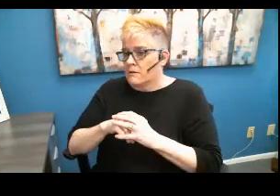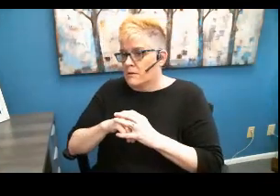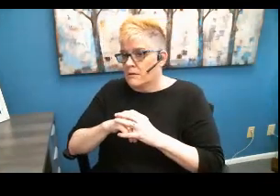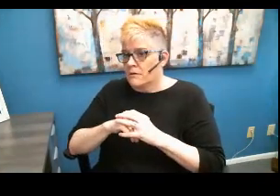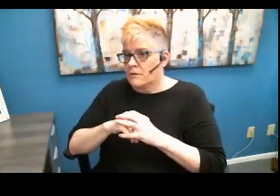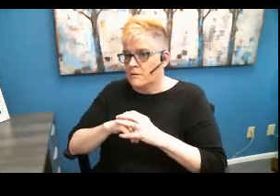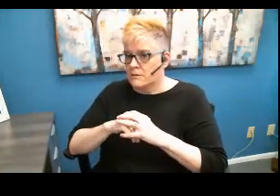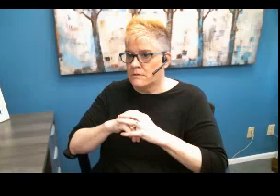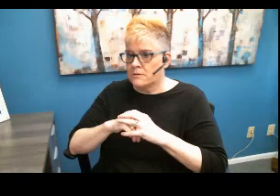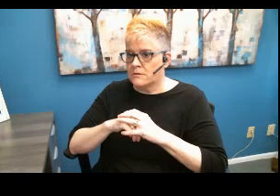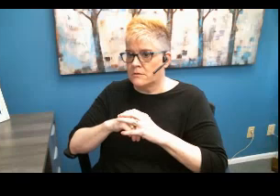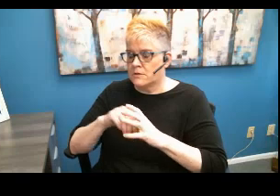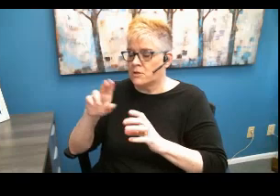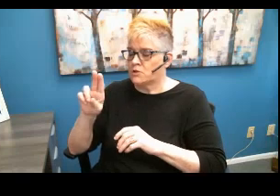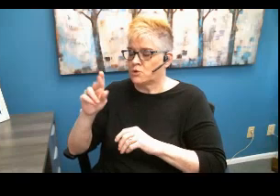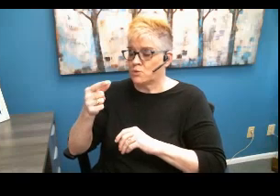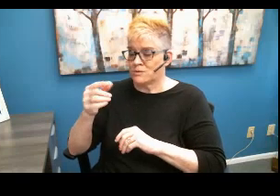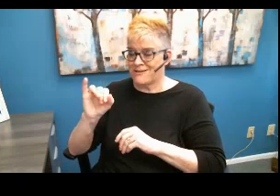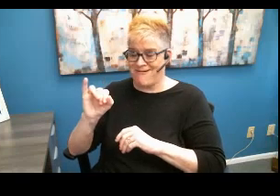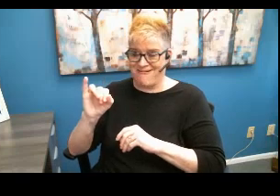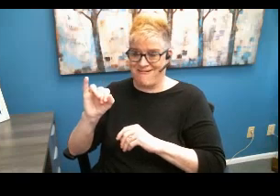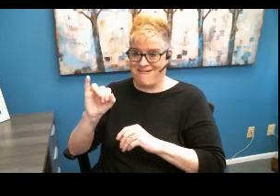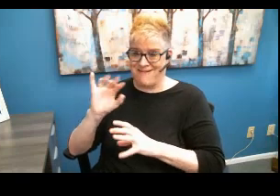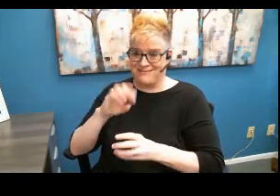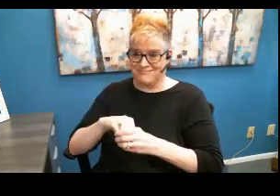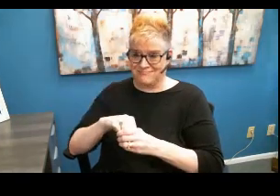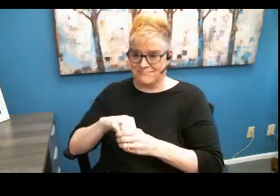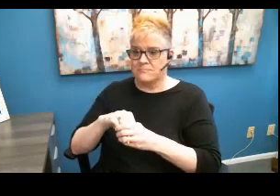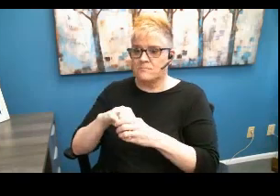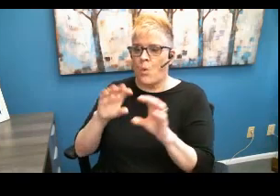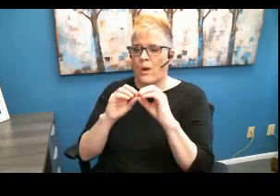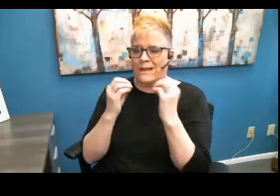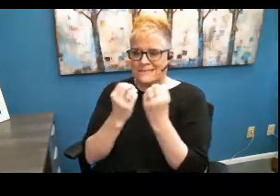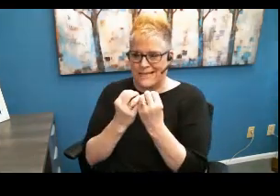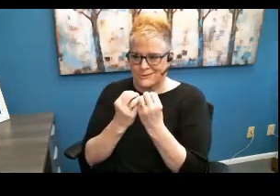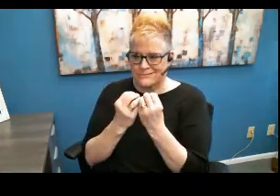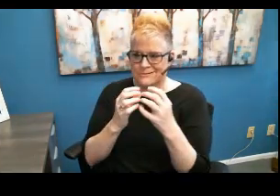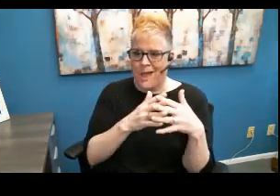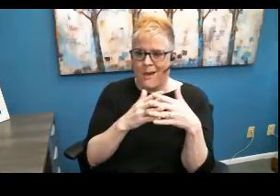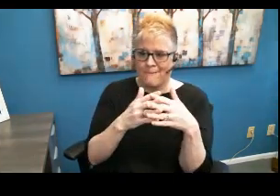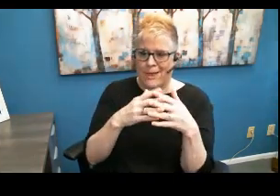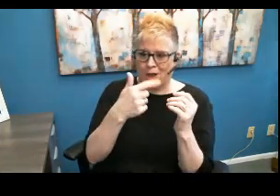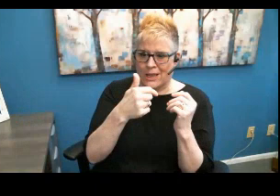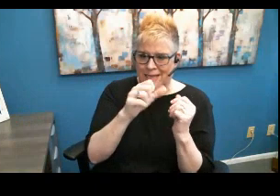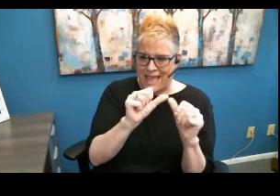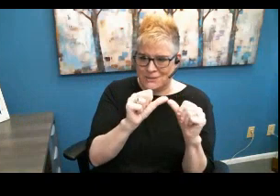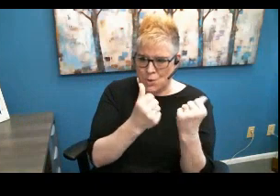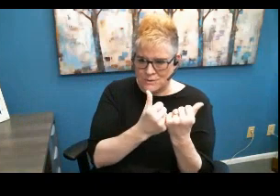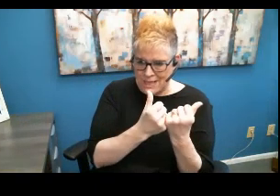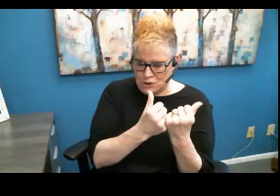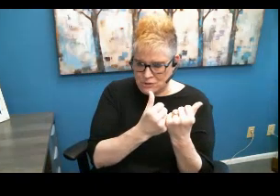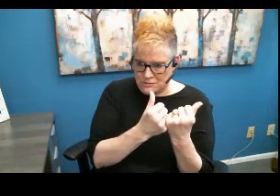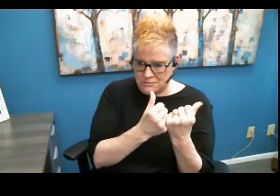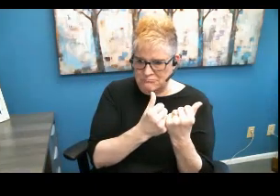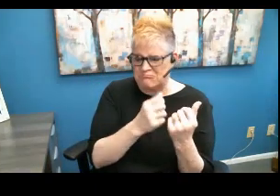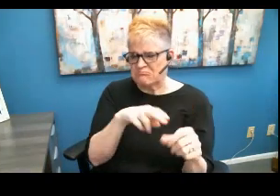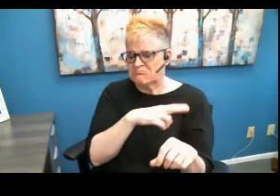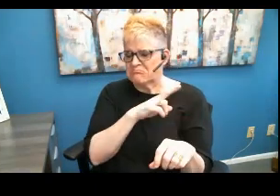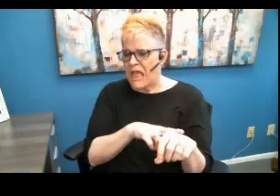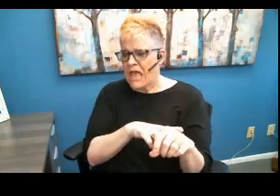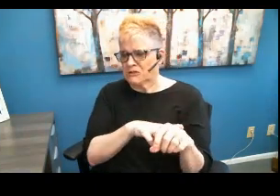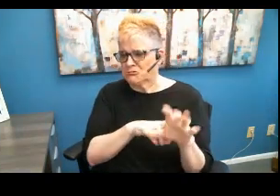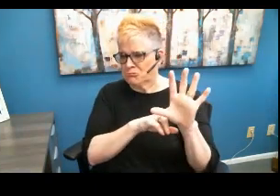So UGI belongs to a couple industry organizations. The American Gas Association is more of a national